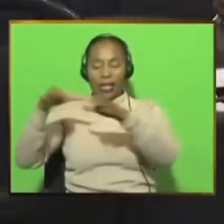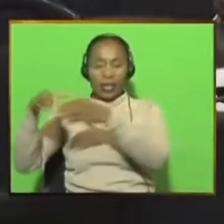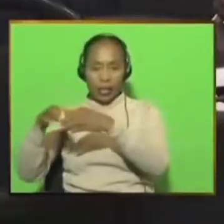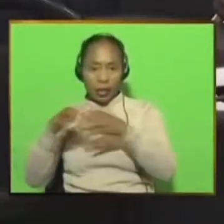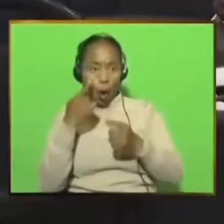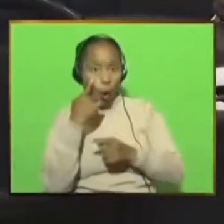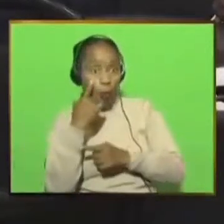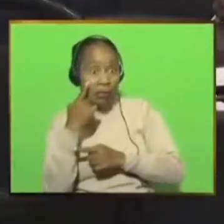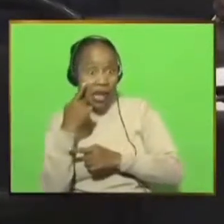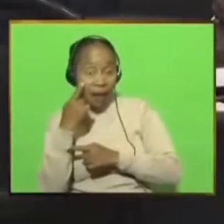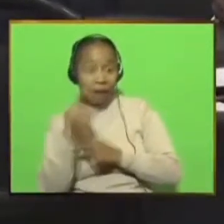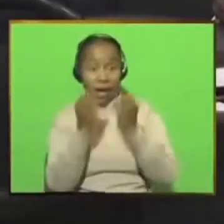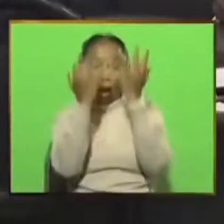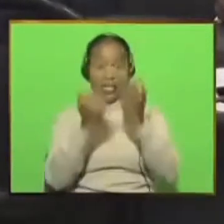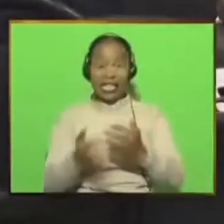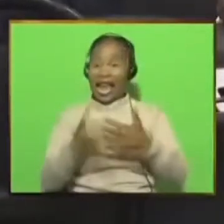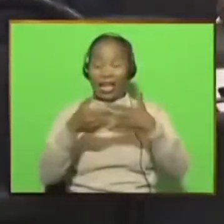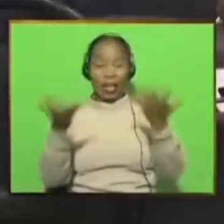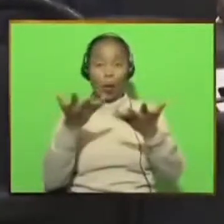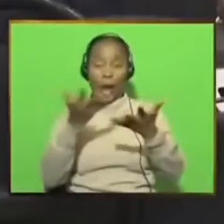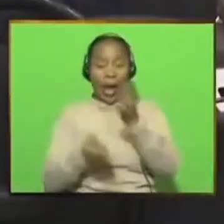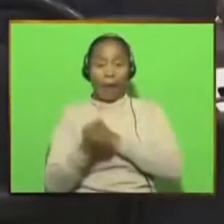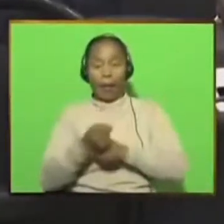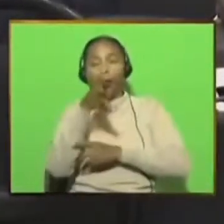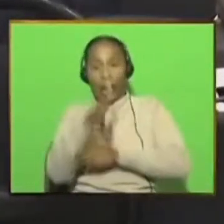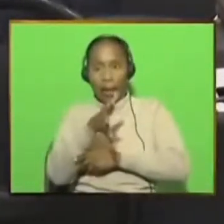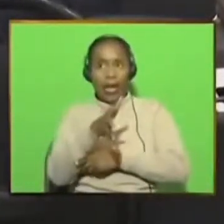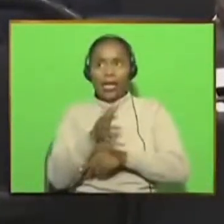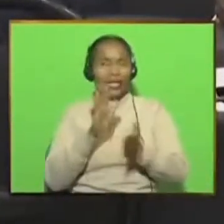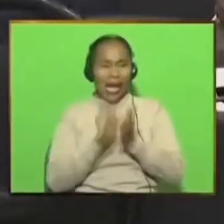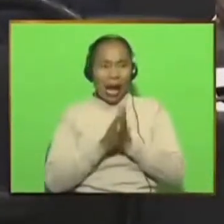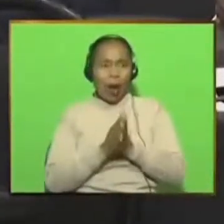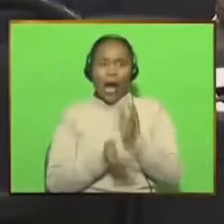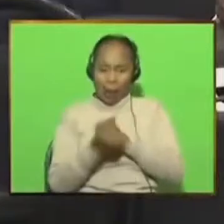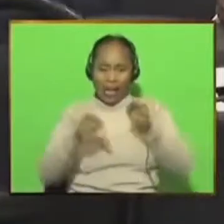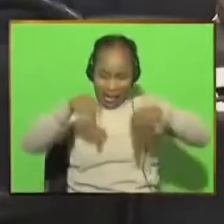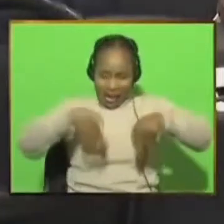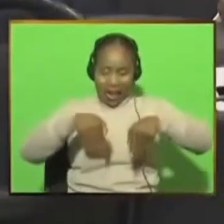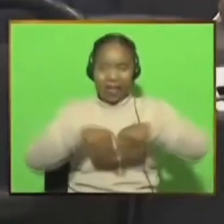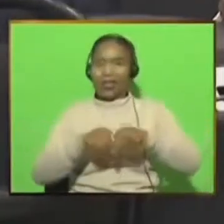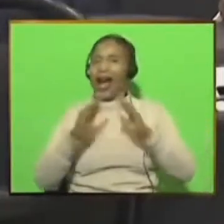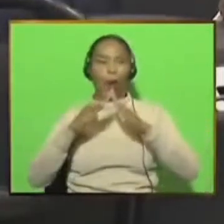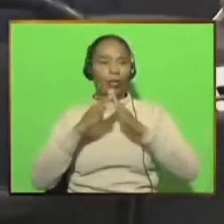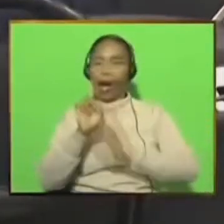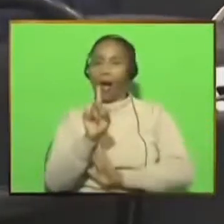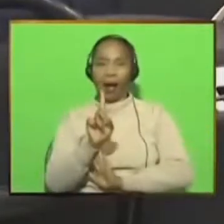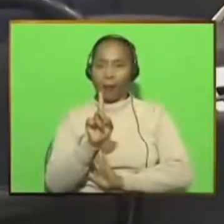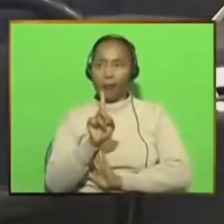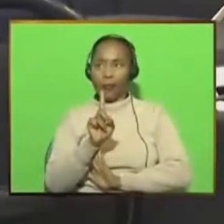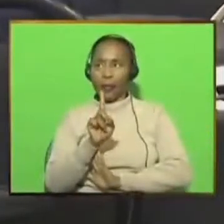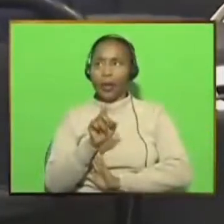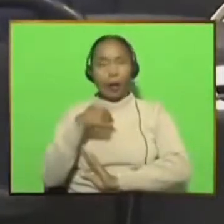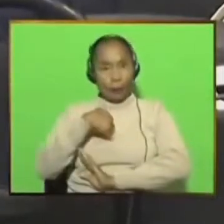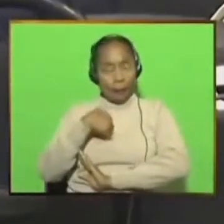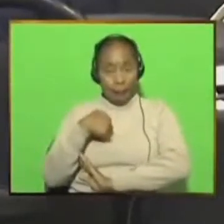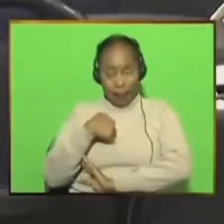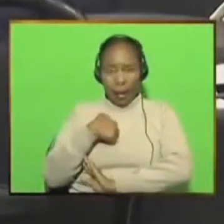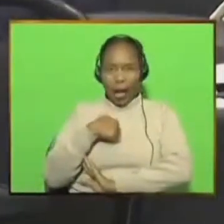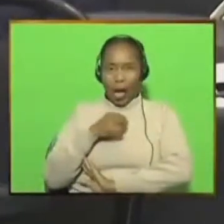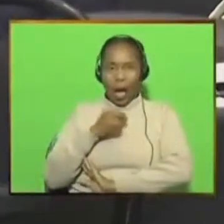that instead of having the counting taking place here at the plenary,